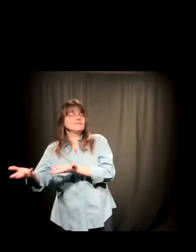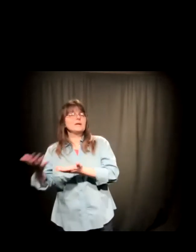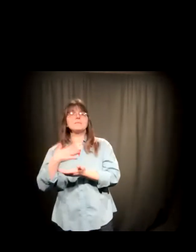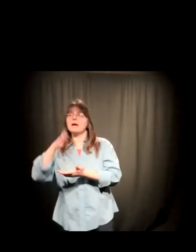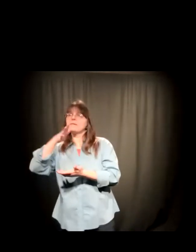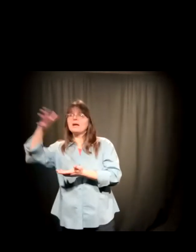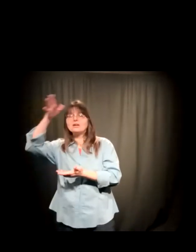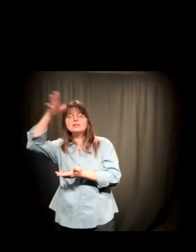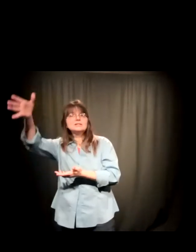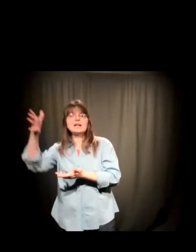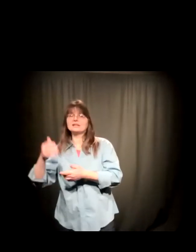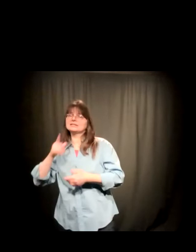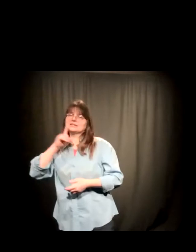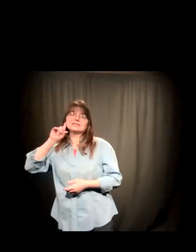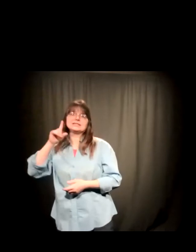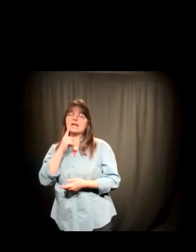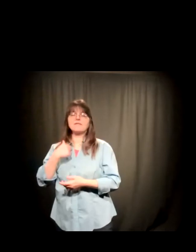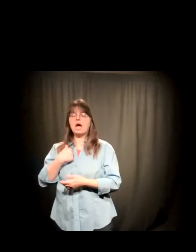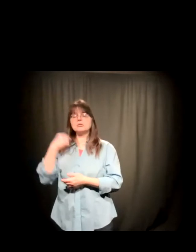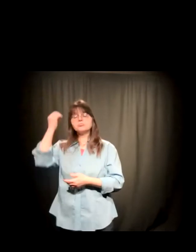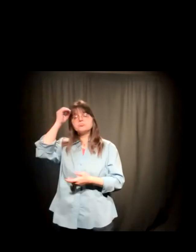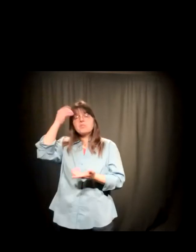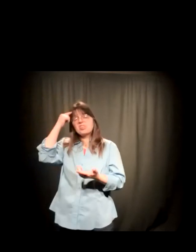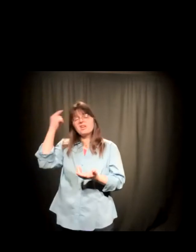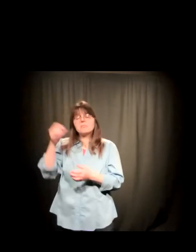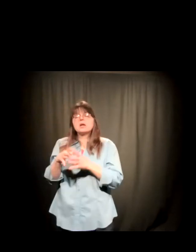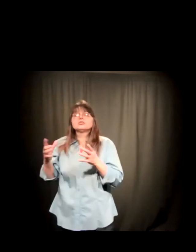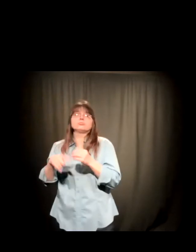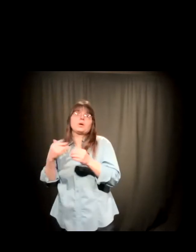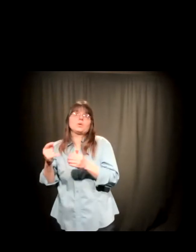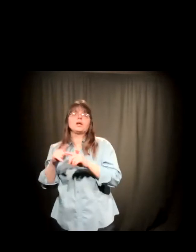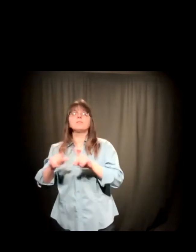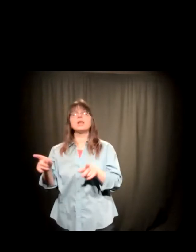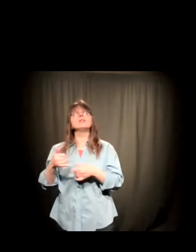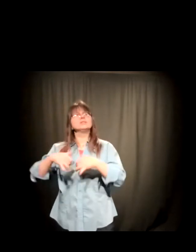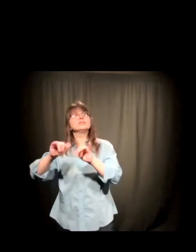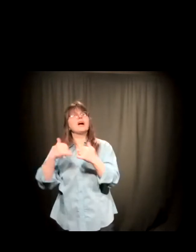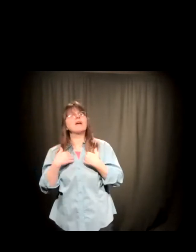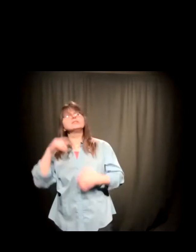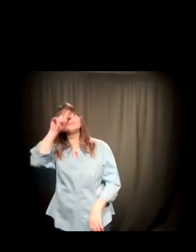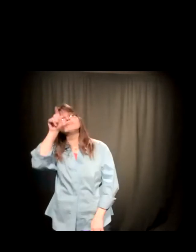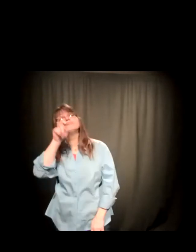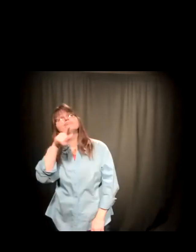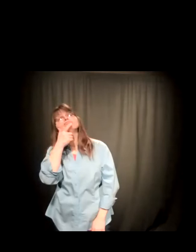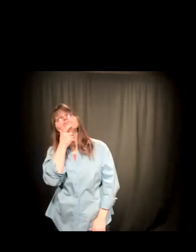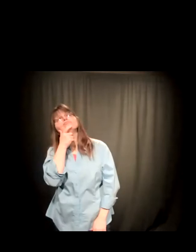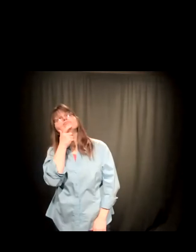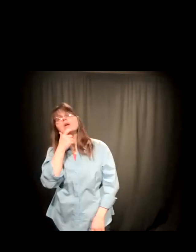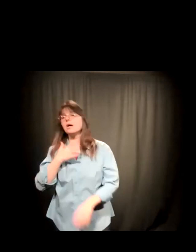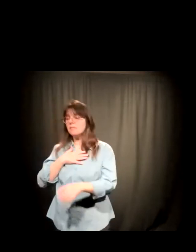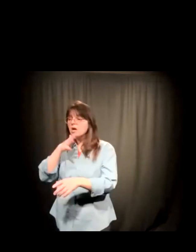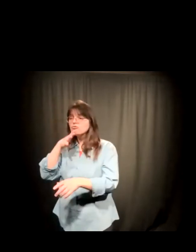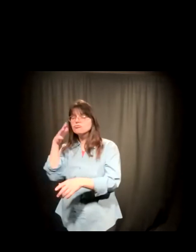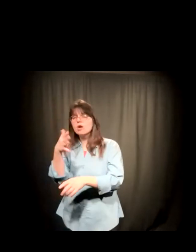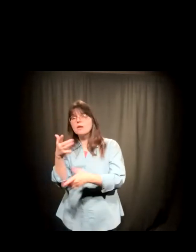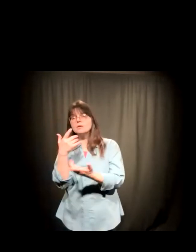deafness, but there were mysteries inside of it that grabbed me even then. My grandmother had told me countless times that she couldn't